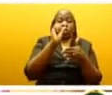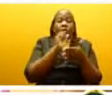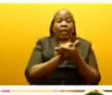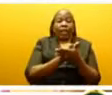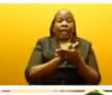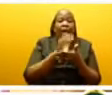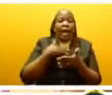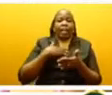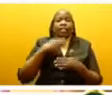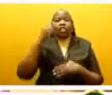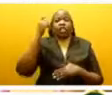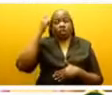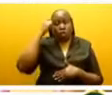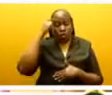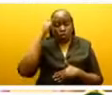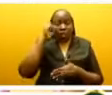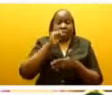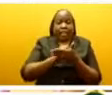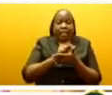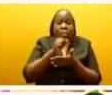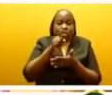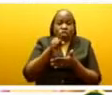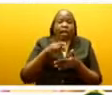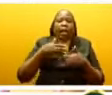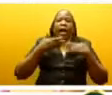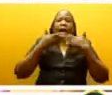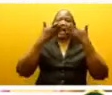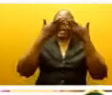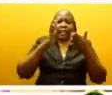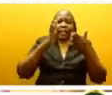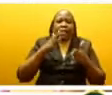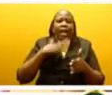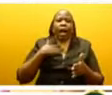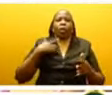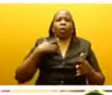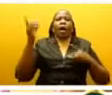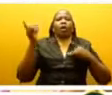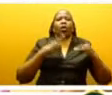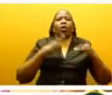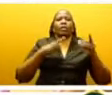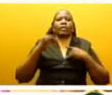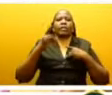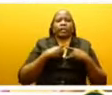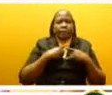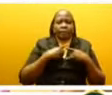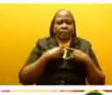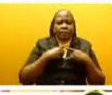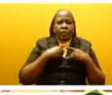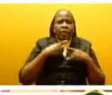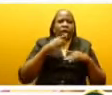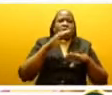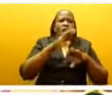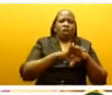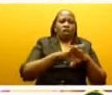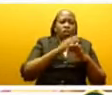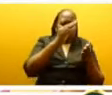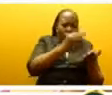answering our concern. In Forms